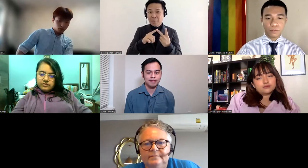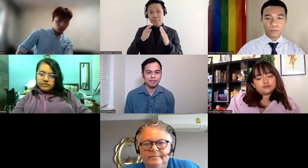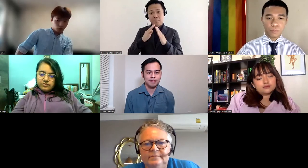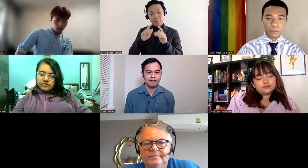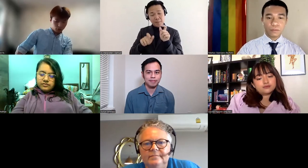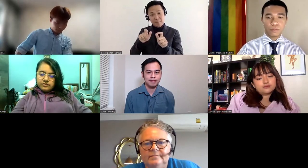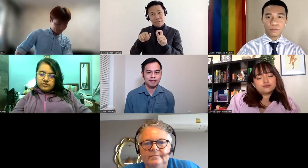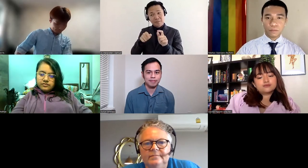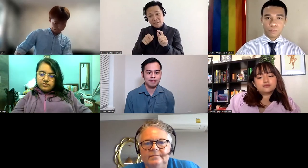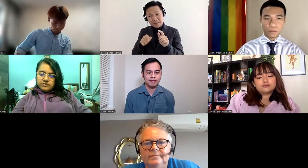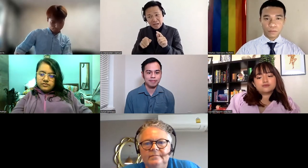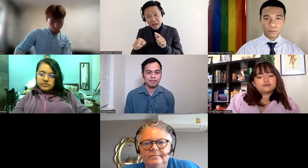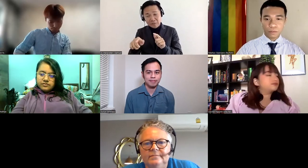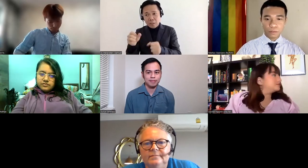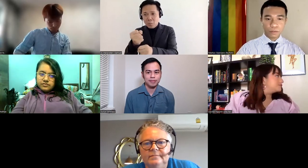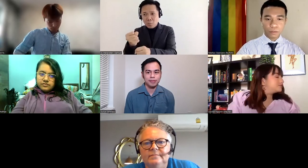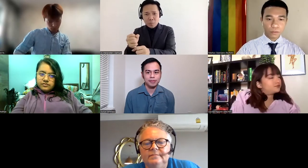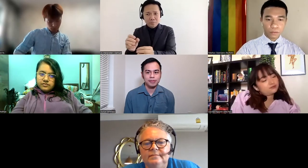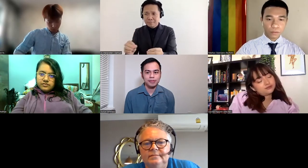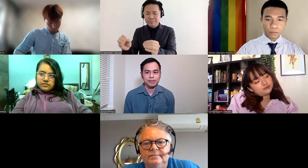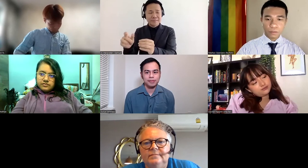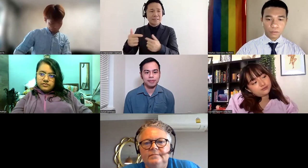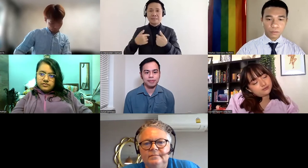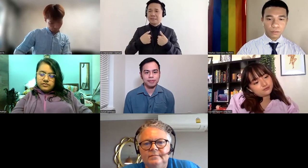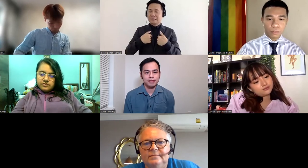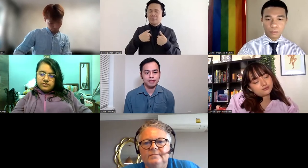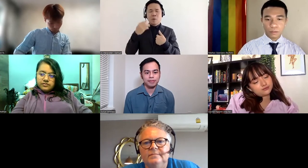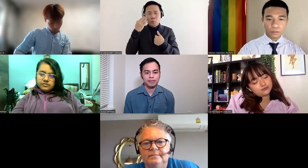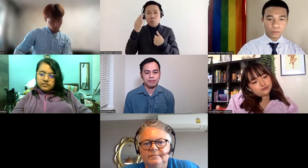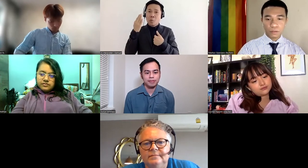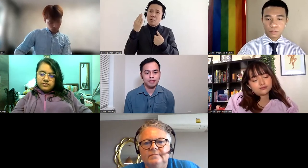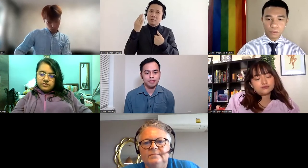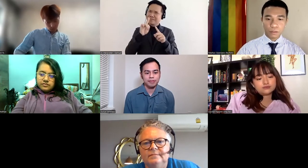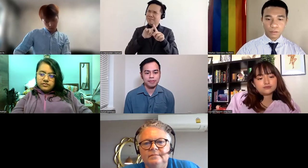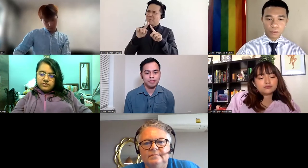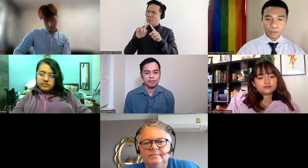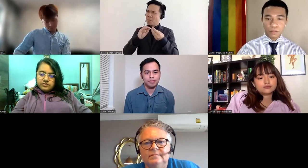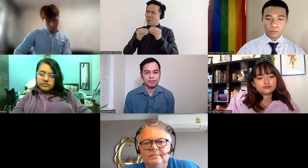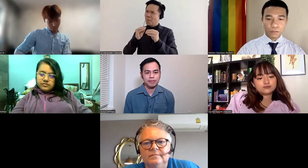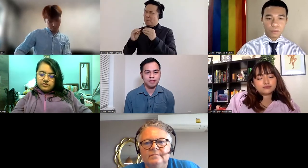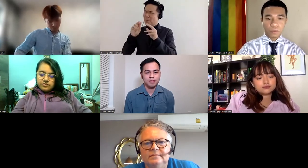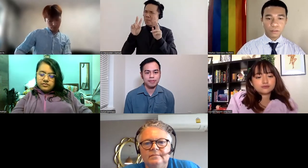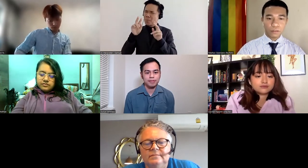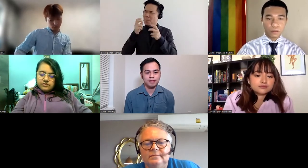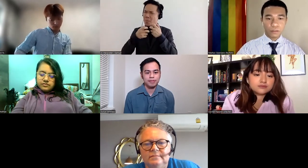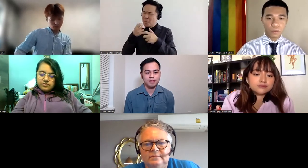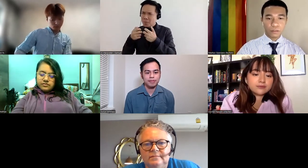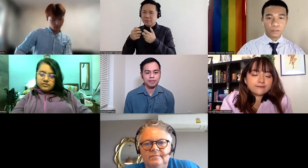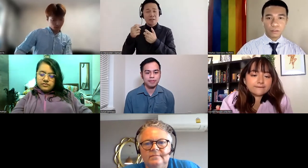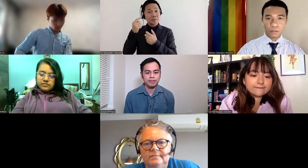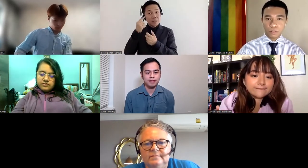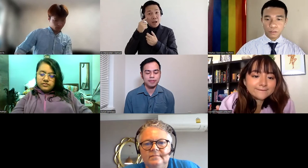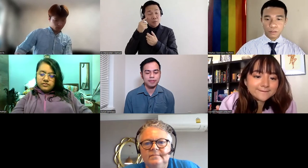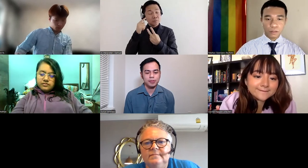having a lot more issues that we are not sometimes aware of it. So we have to pay better attention in order to